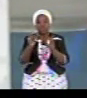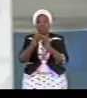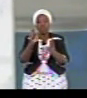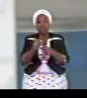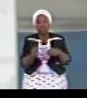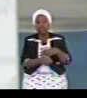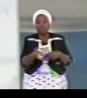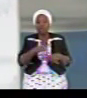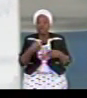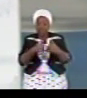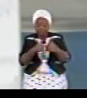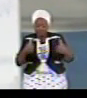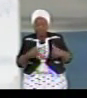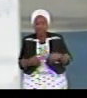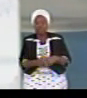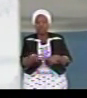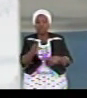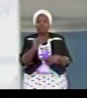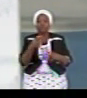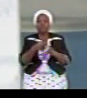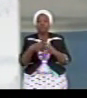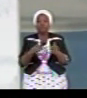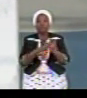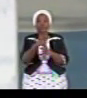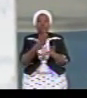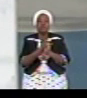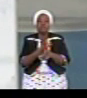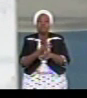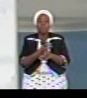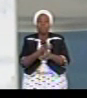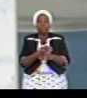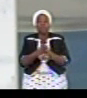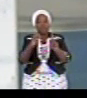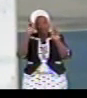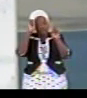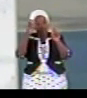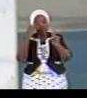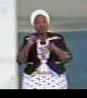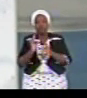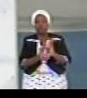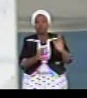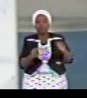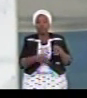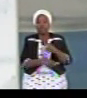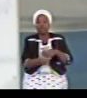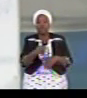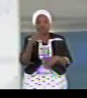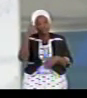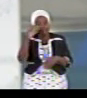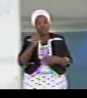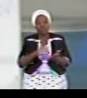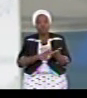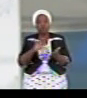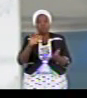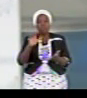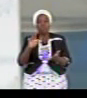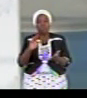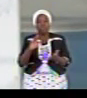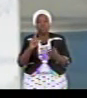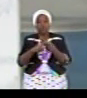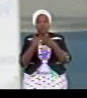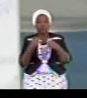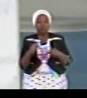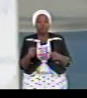had separated them from the world. He was preparing them for the glory